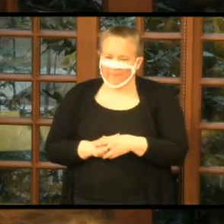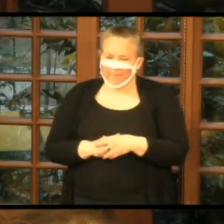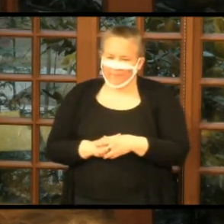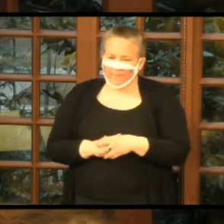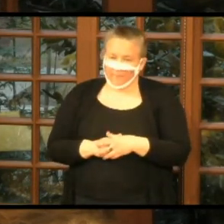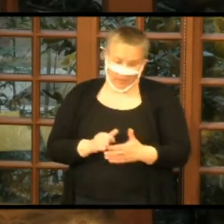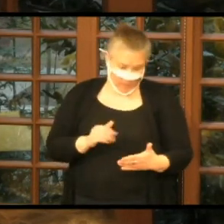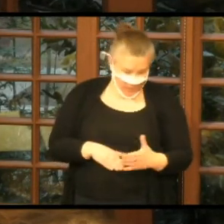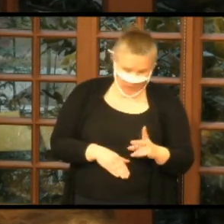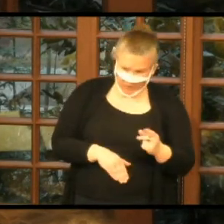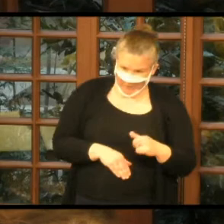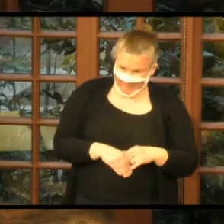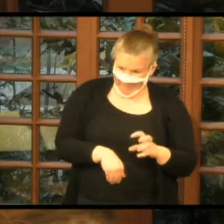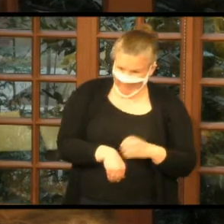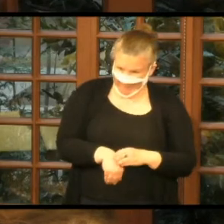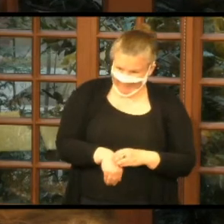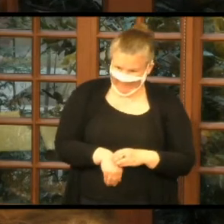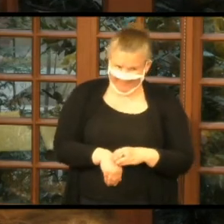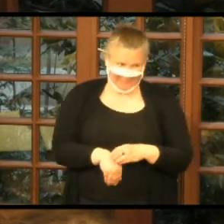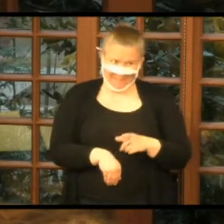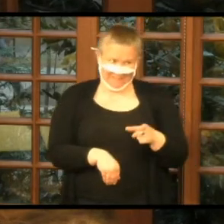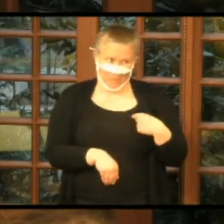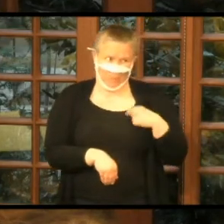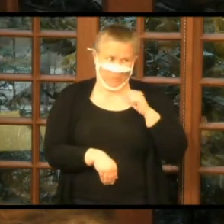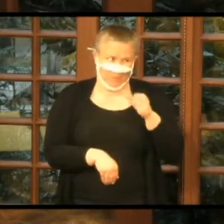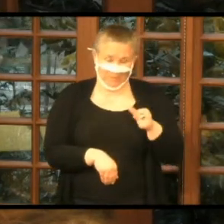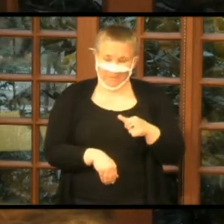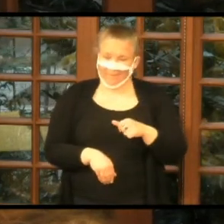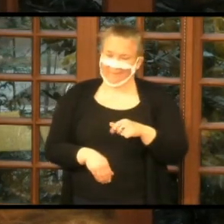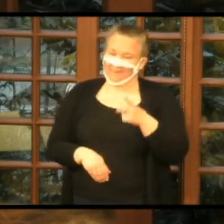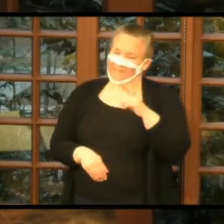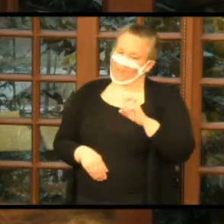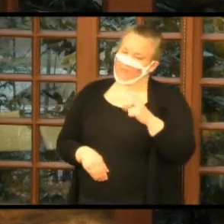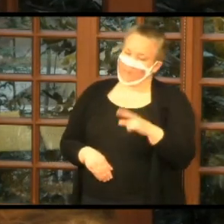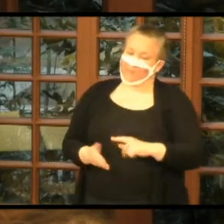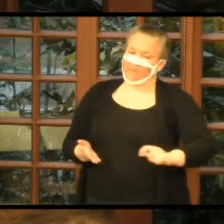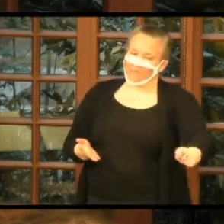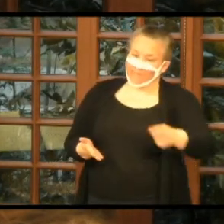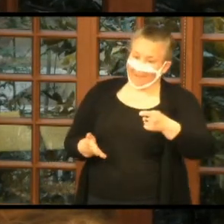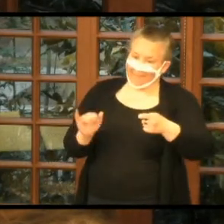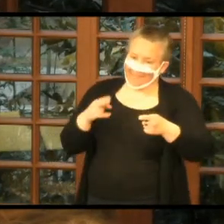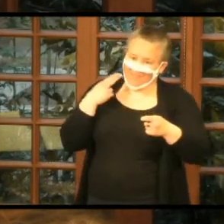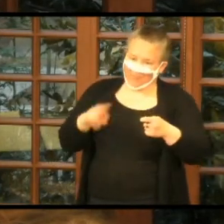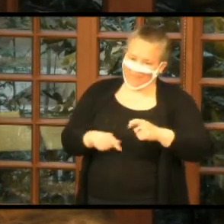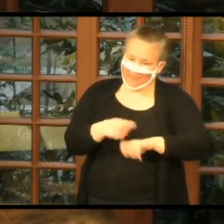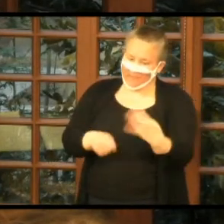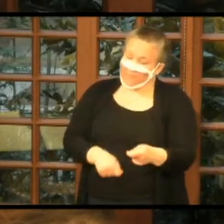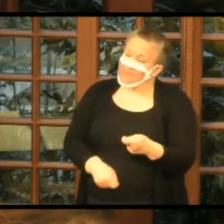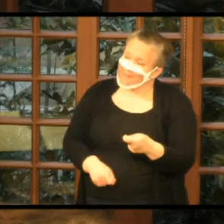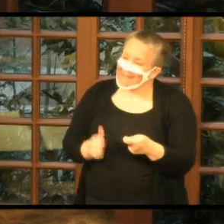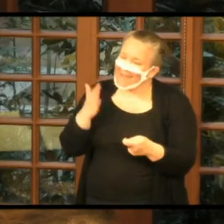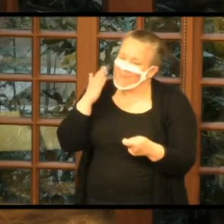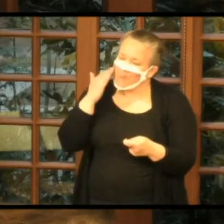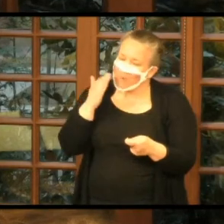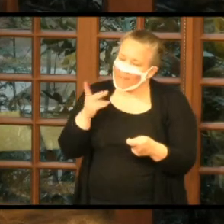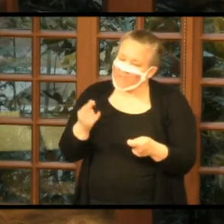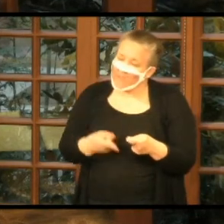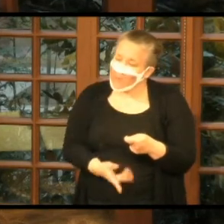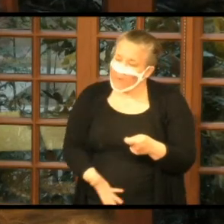approach a dog that bites, Lucy said. Dr. Cromer held up her pen like a switchblade. Then how do you know it's a dog at